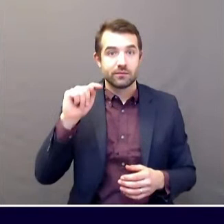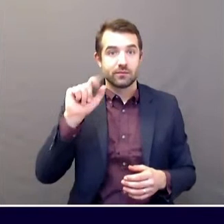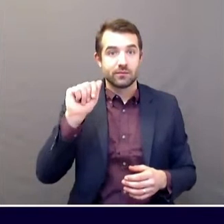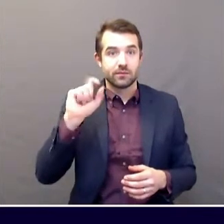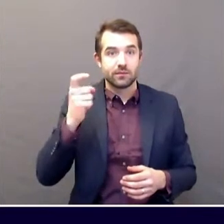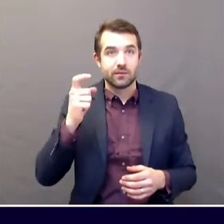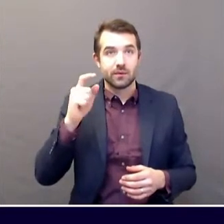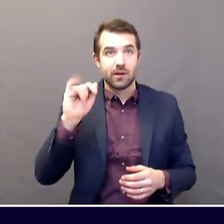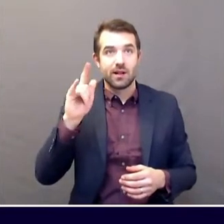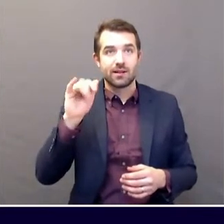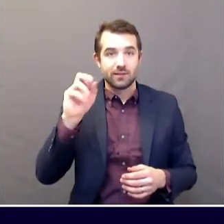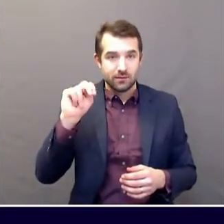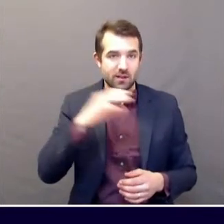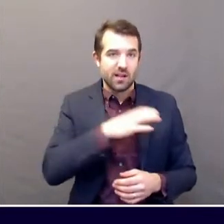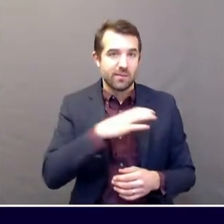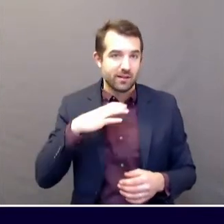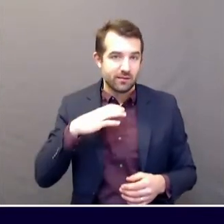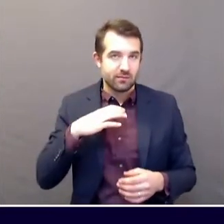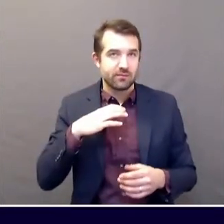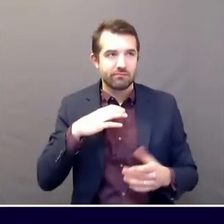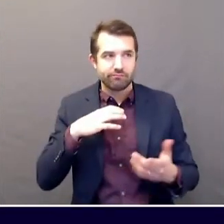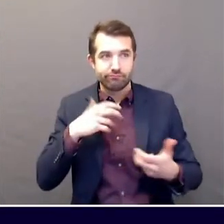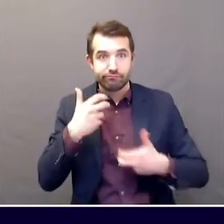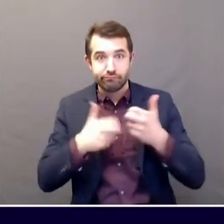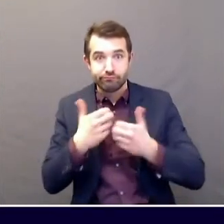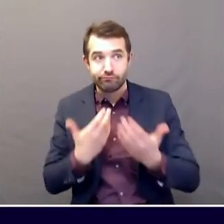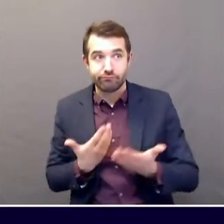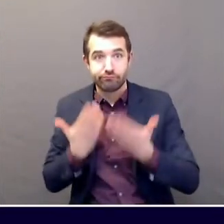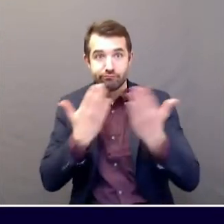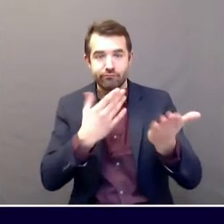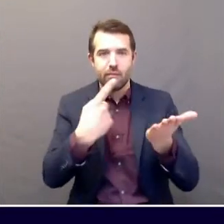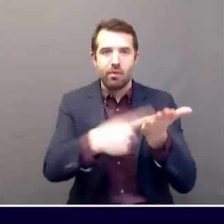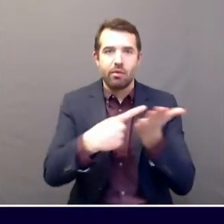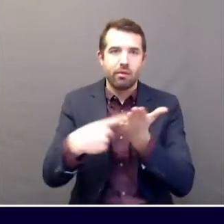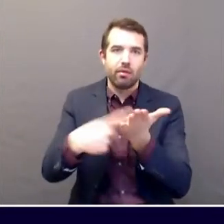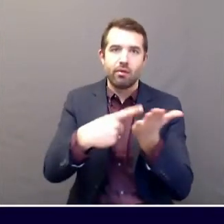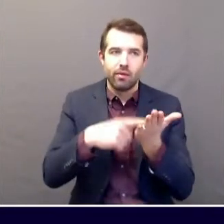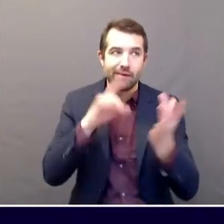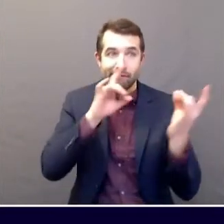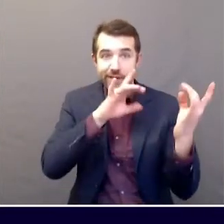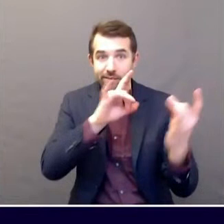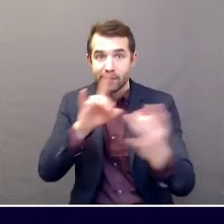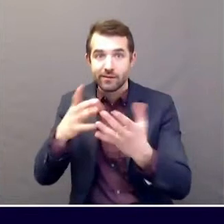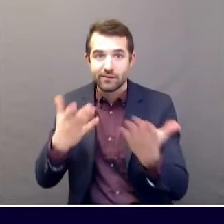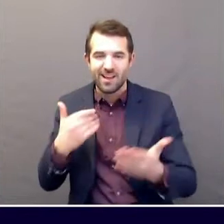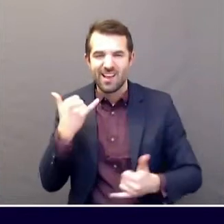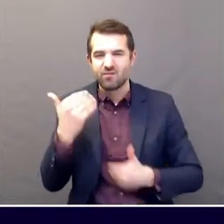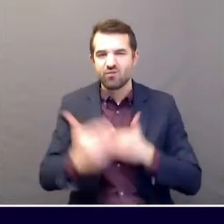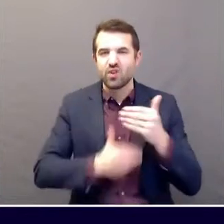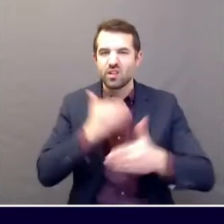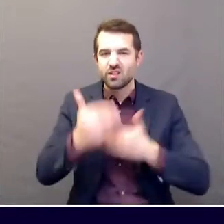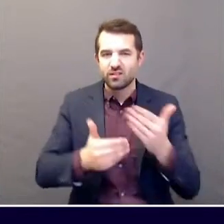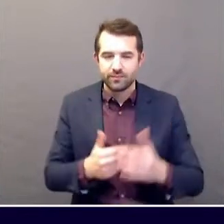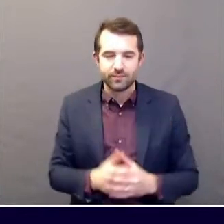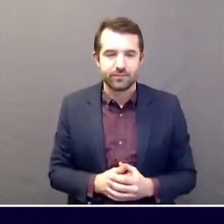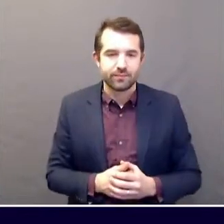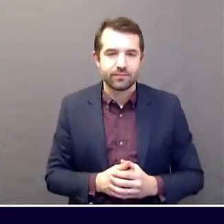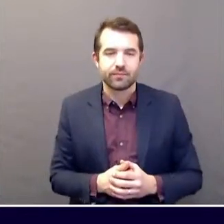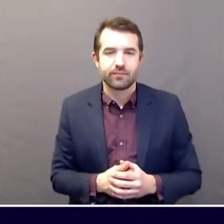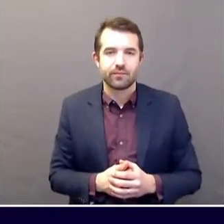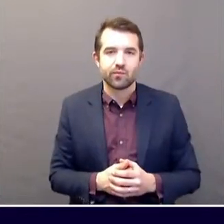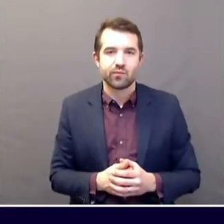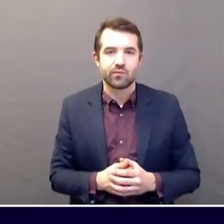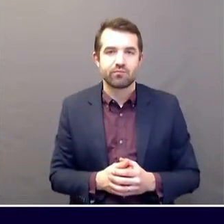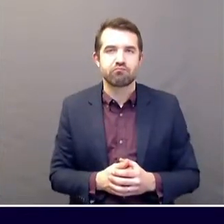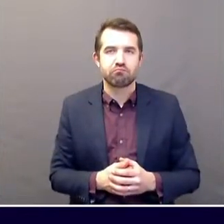with our departments to solve the problem. That's what we do. And just quick follow-up on that. You know,